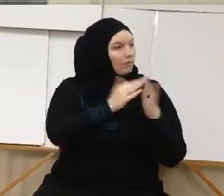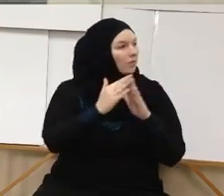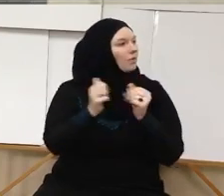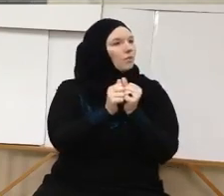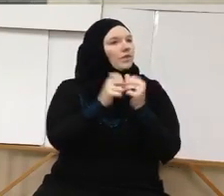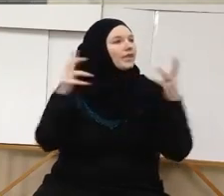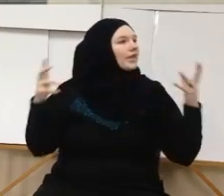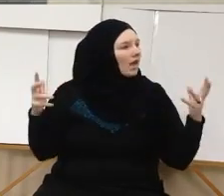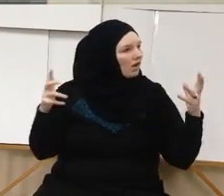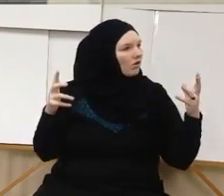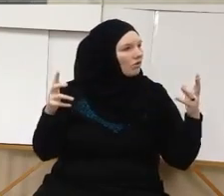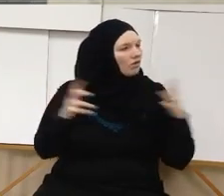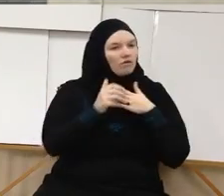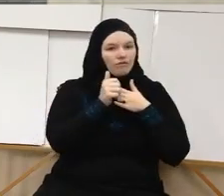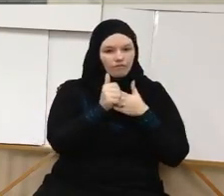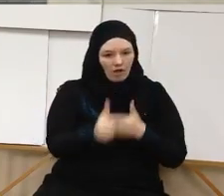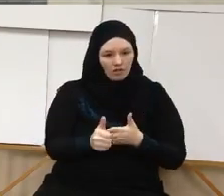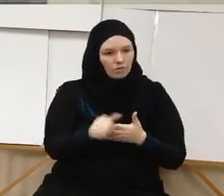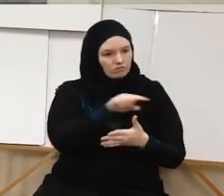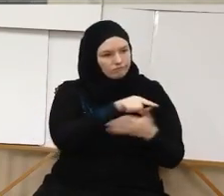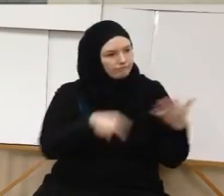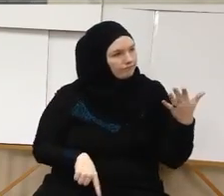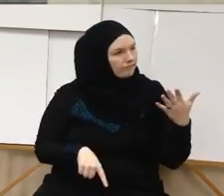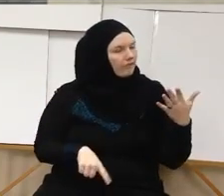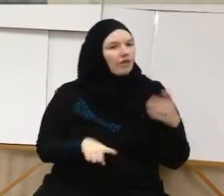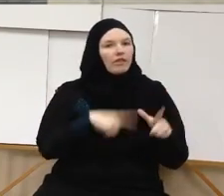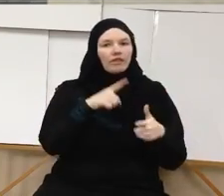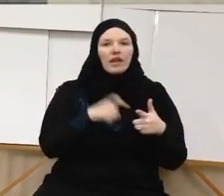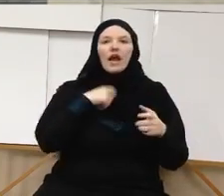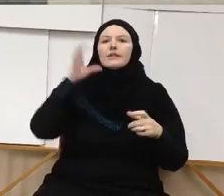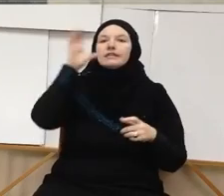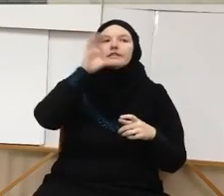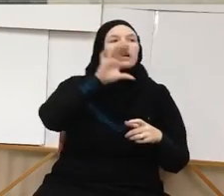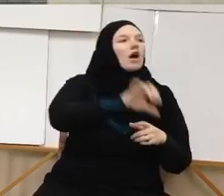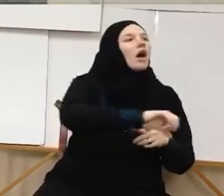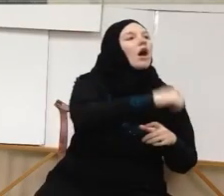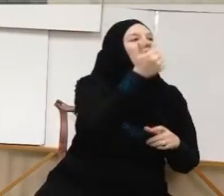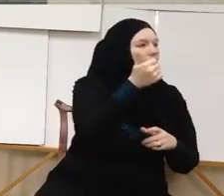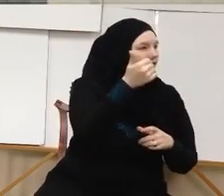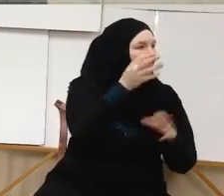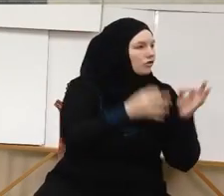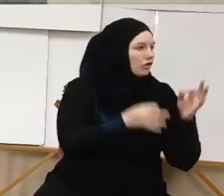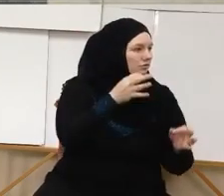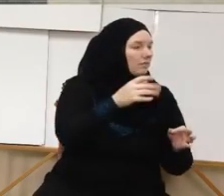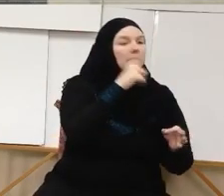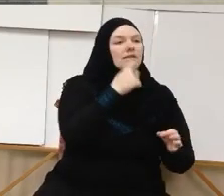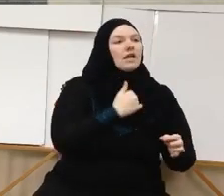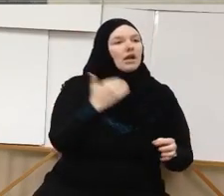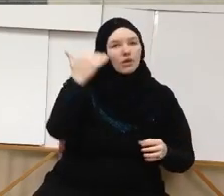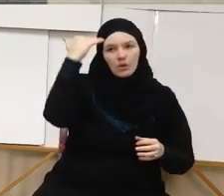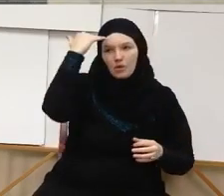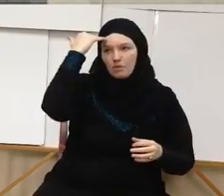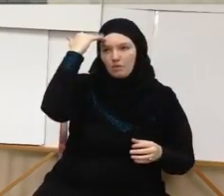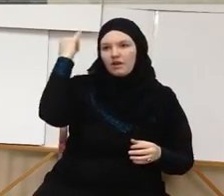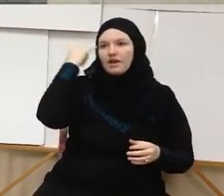without abiding by all of the above, what do? I seek other judgments, because I know if